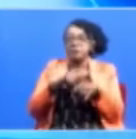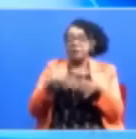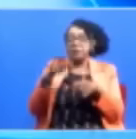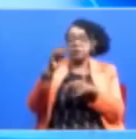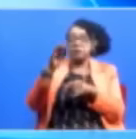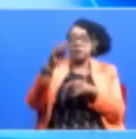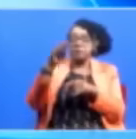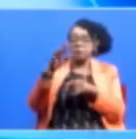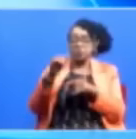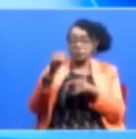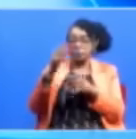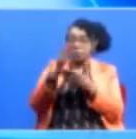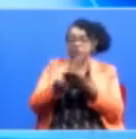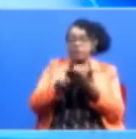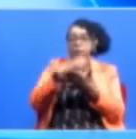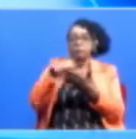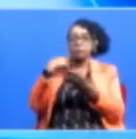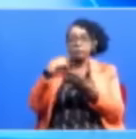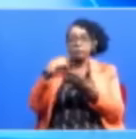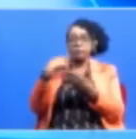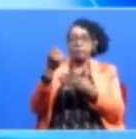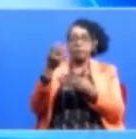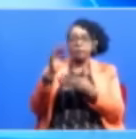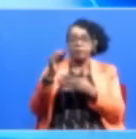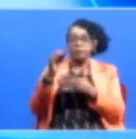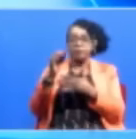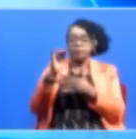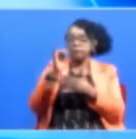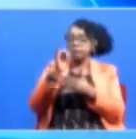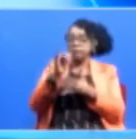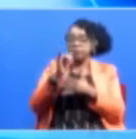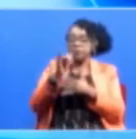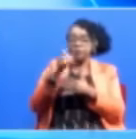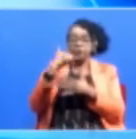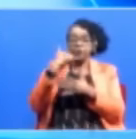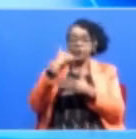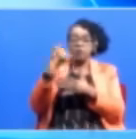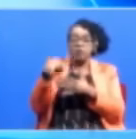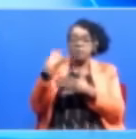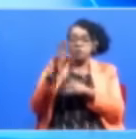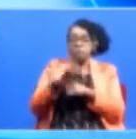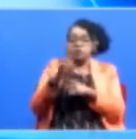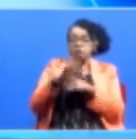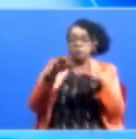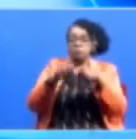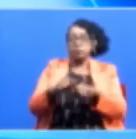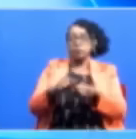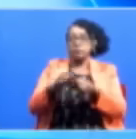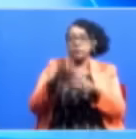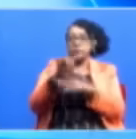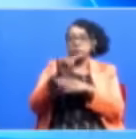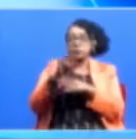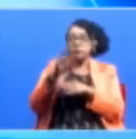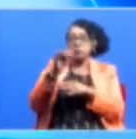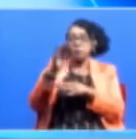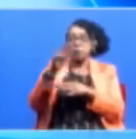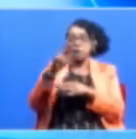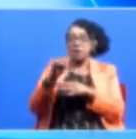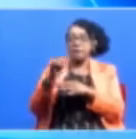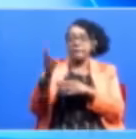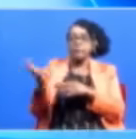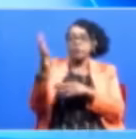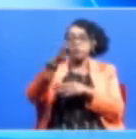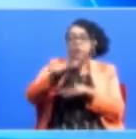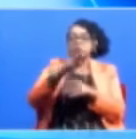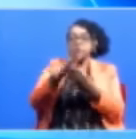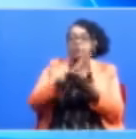before her murder. Police have established that the mobile phone number used to book the rental apartment was in Ruaka at least 4 days before